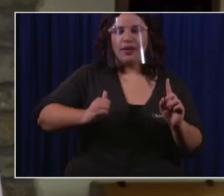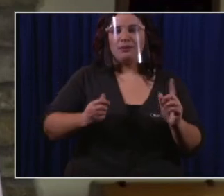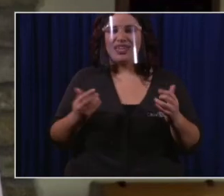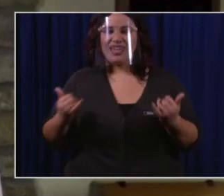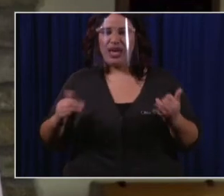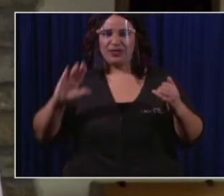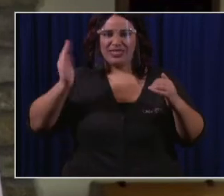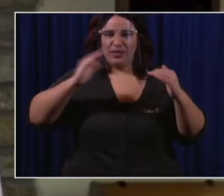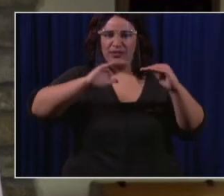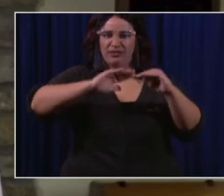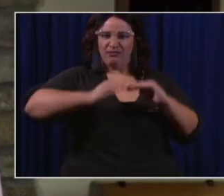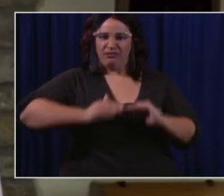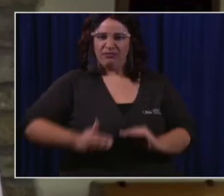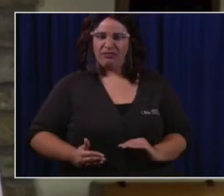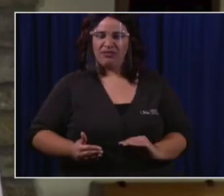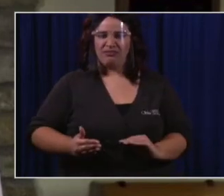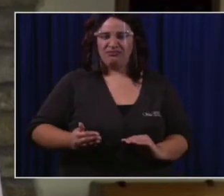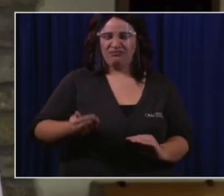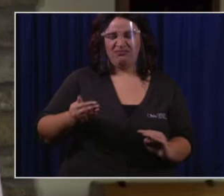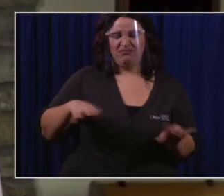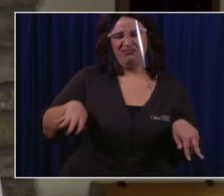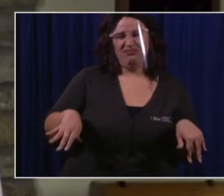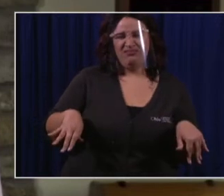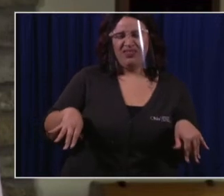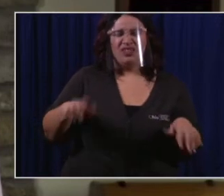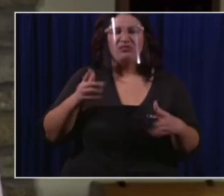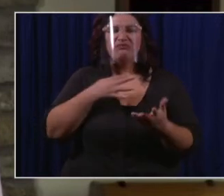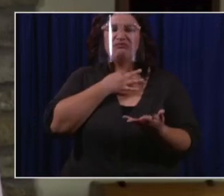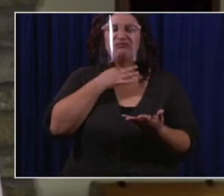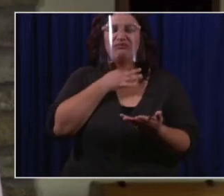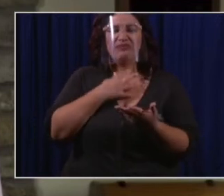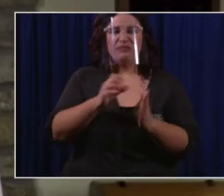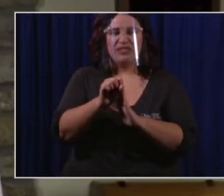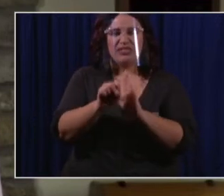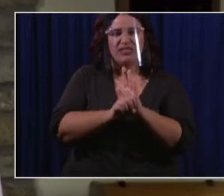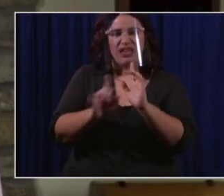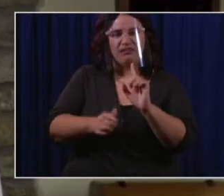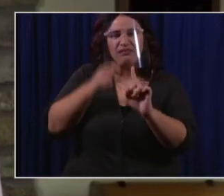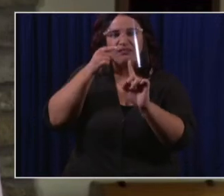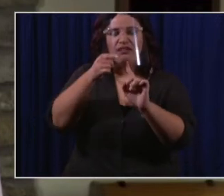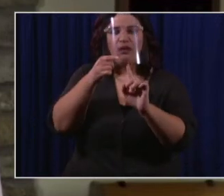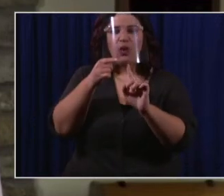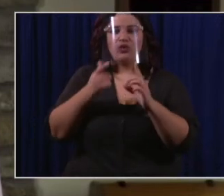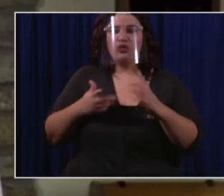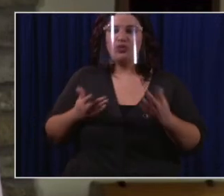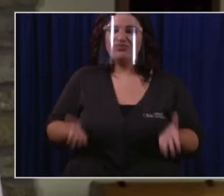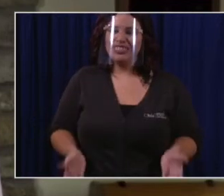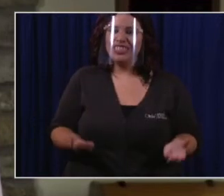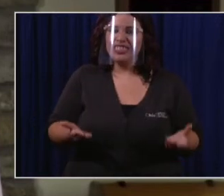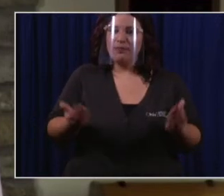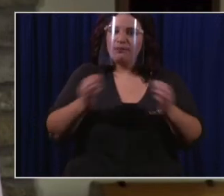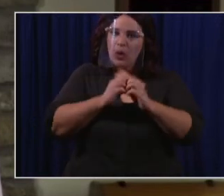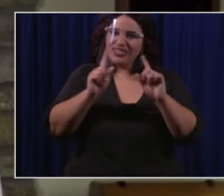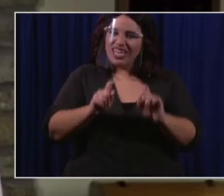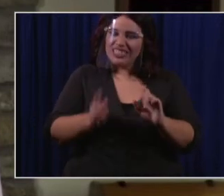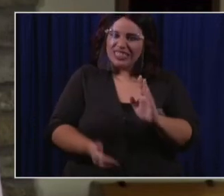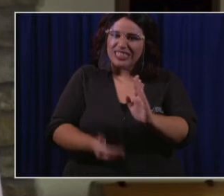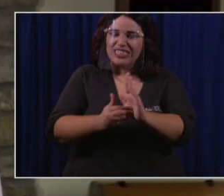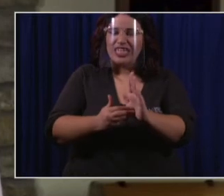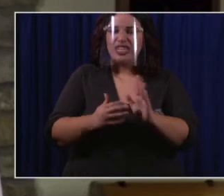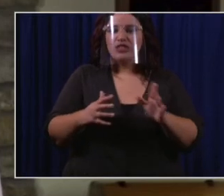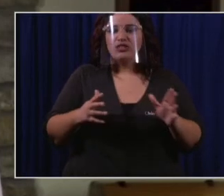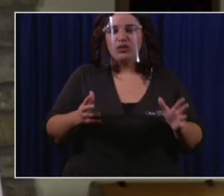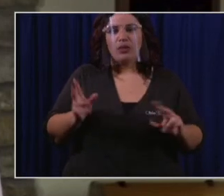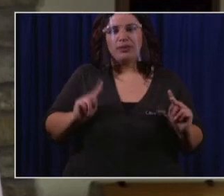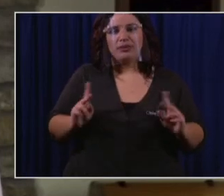far as we can tell from the dashboard. Is there an effort by the state to try to ramp up testing again, to encourage